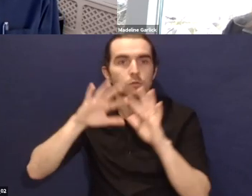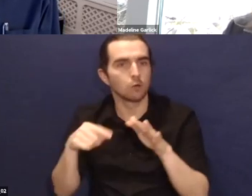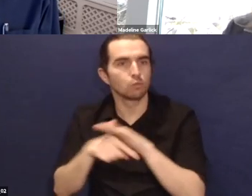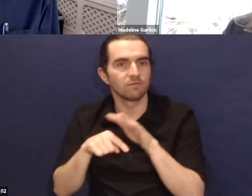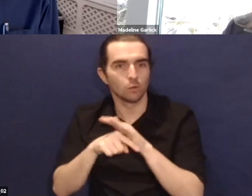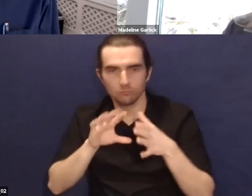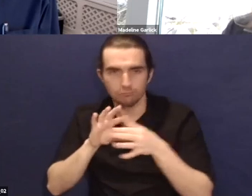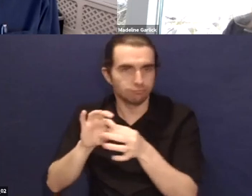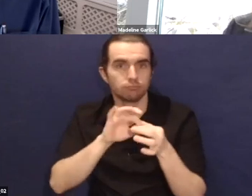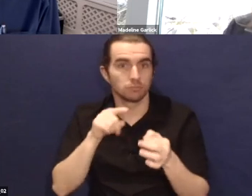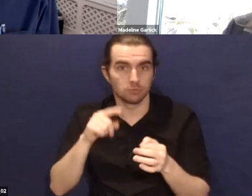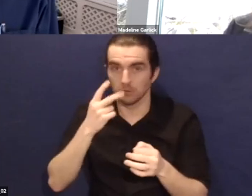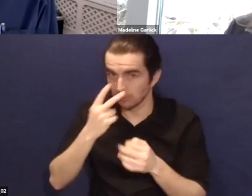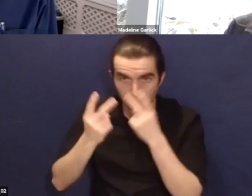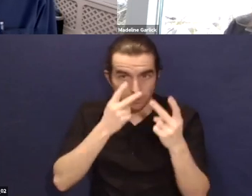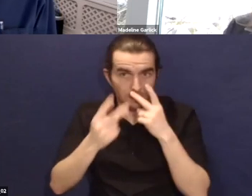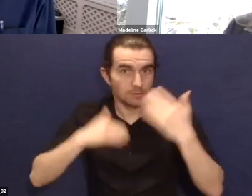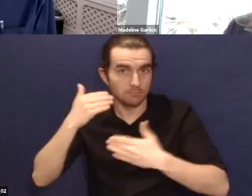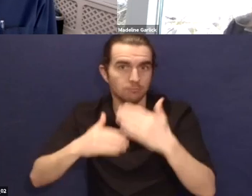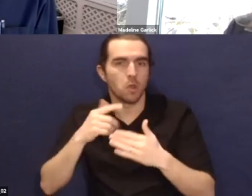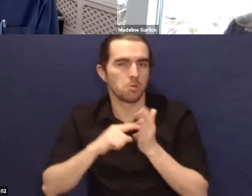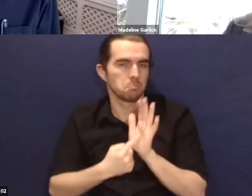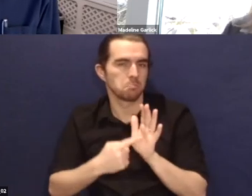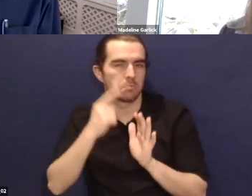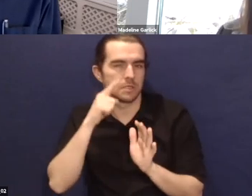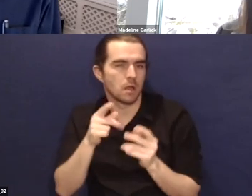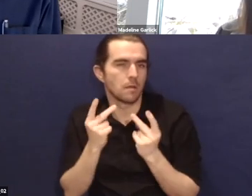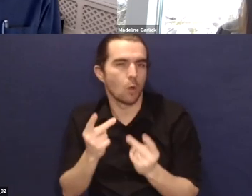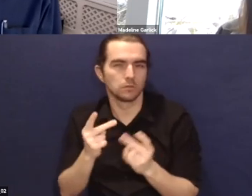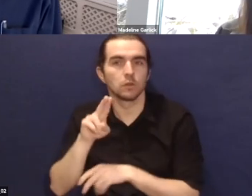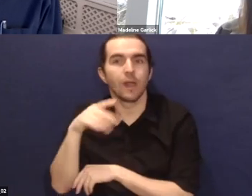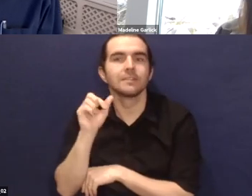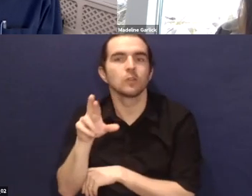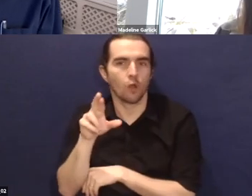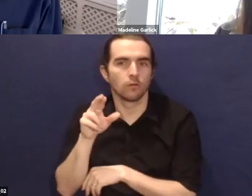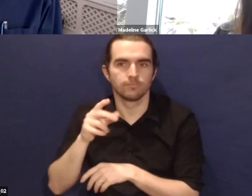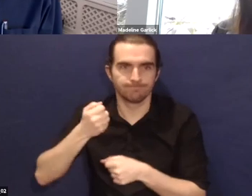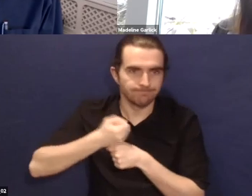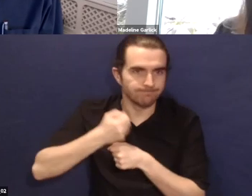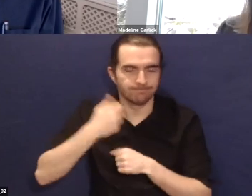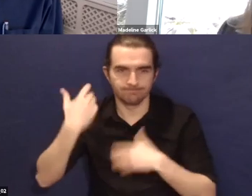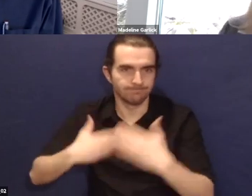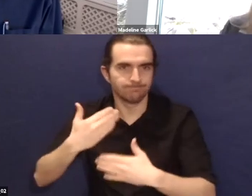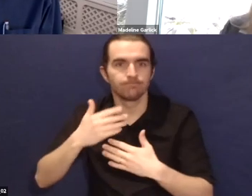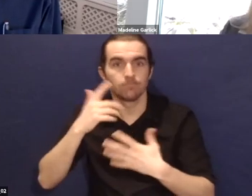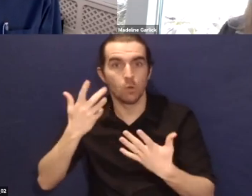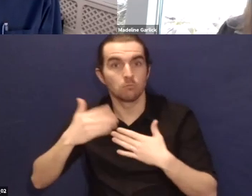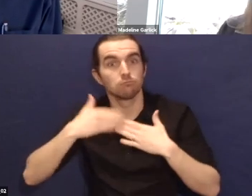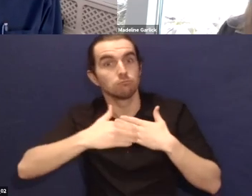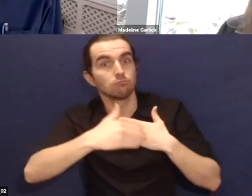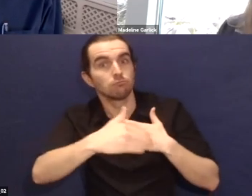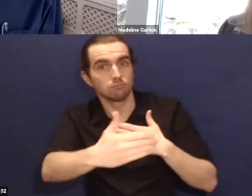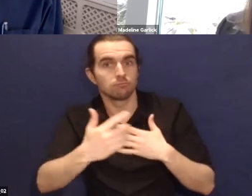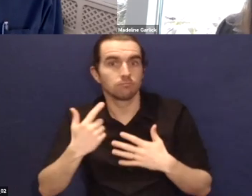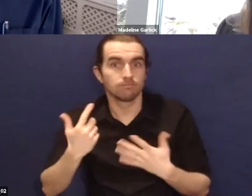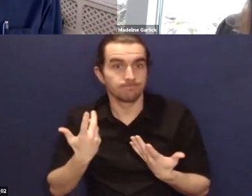now into the next years. And it's the only way we're going to be able effectively to respond to the challenges. And